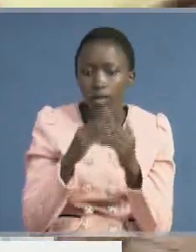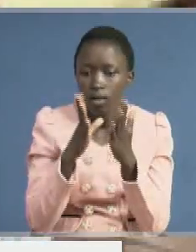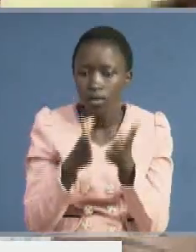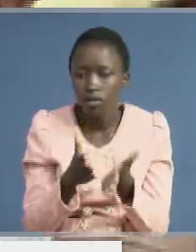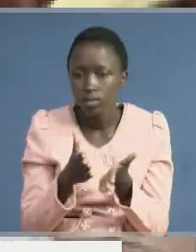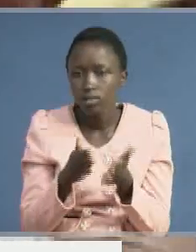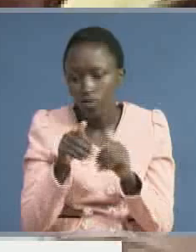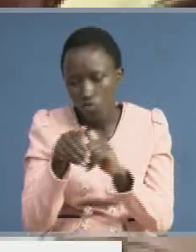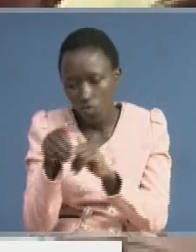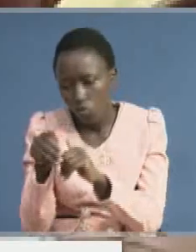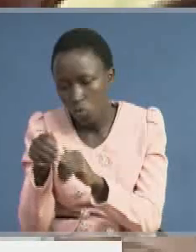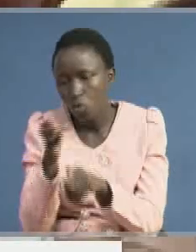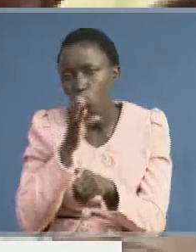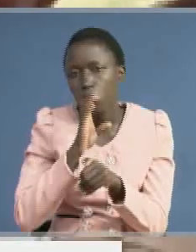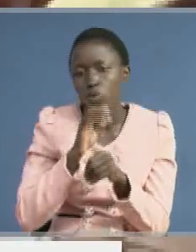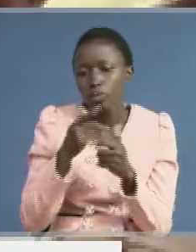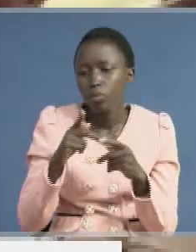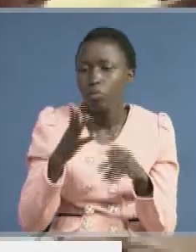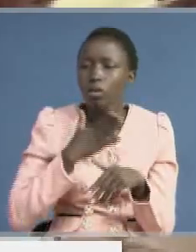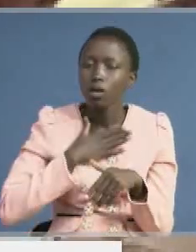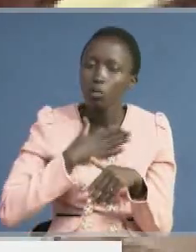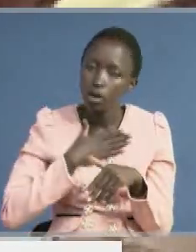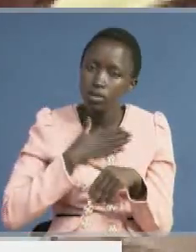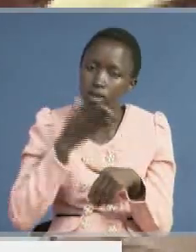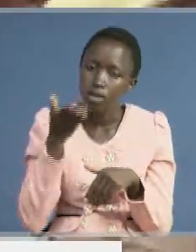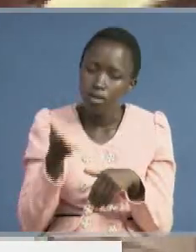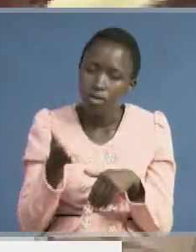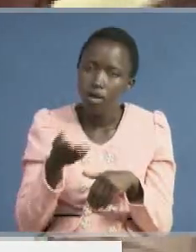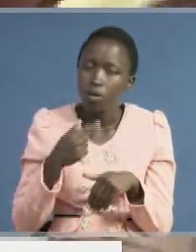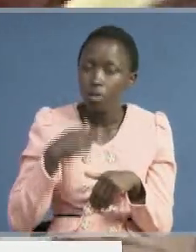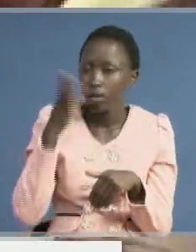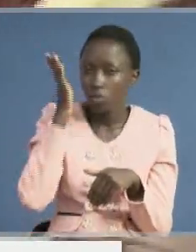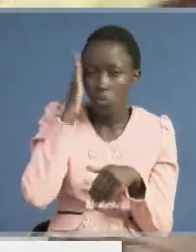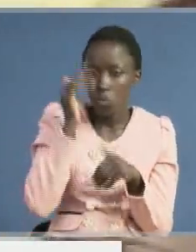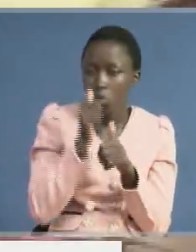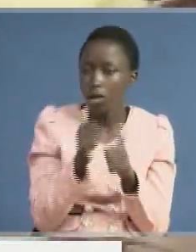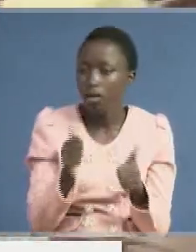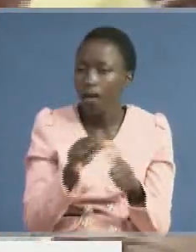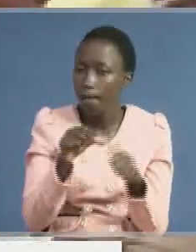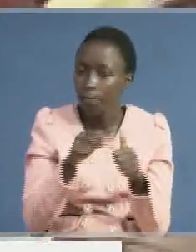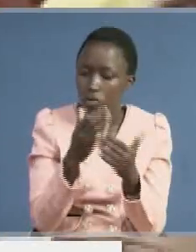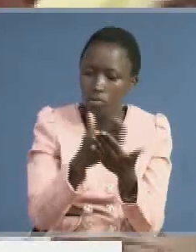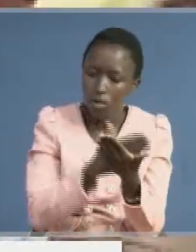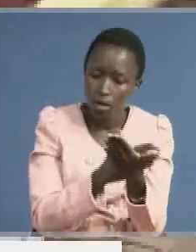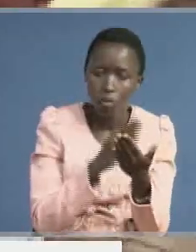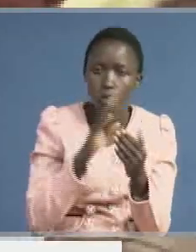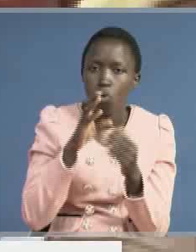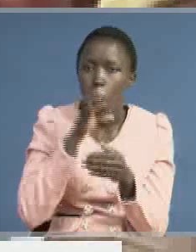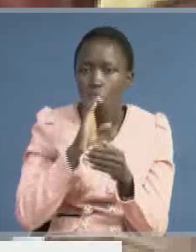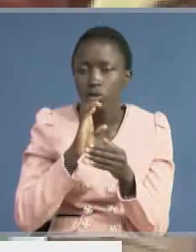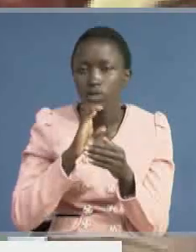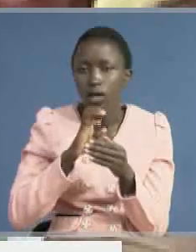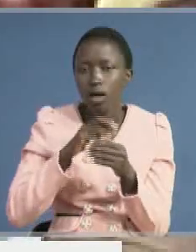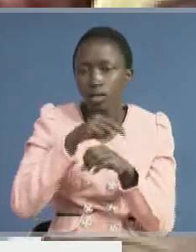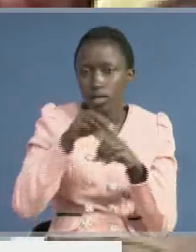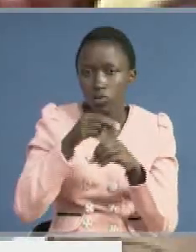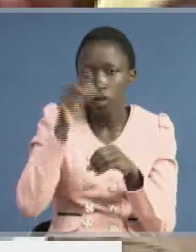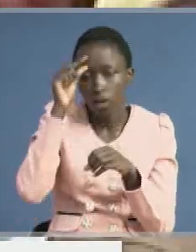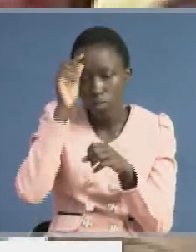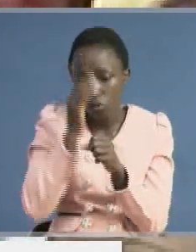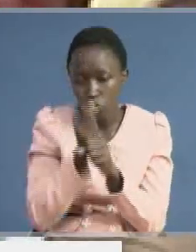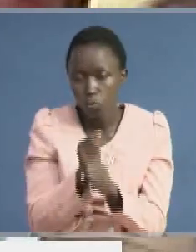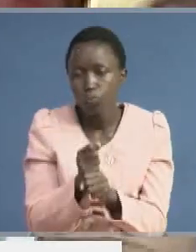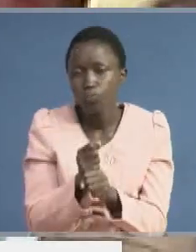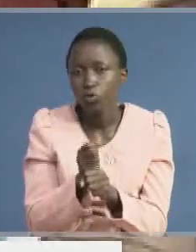young Ghazi tuna for Tilly imagine yeah wat with Hama demon in a dua mah boya programs imagine ambassador Kalika in a